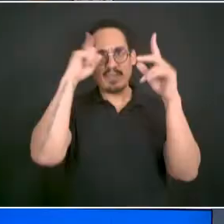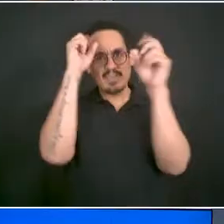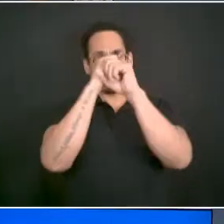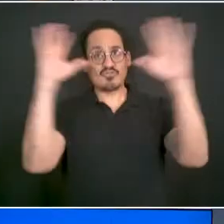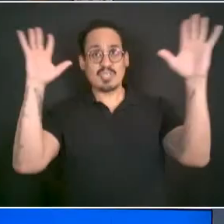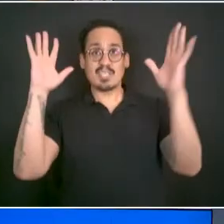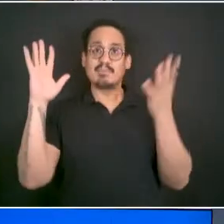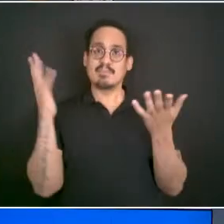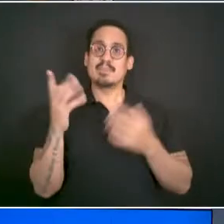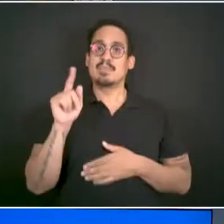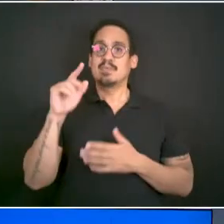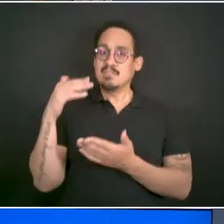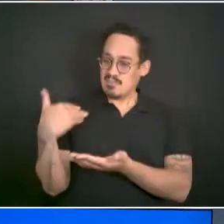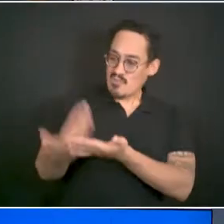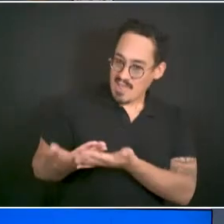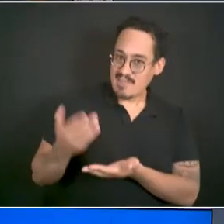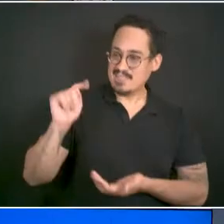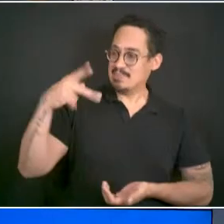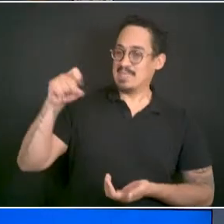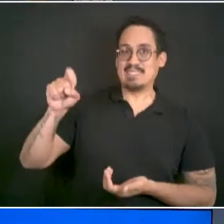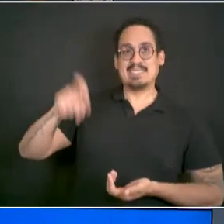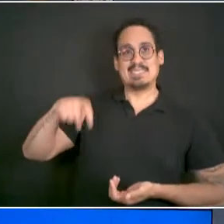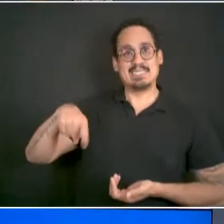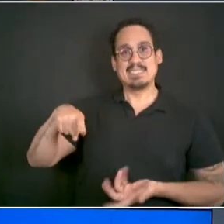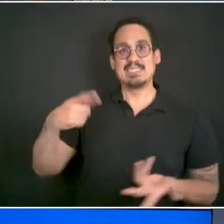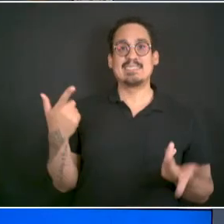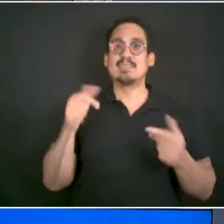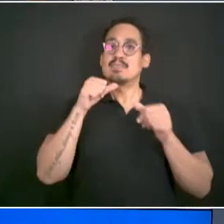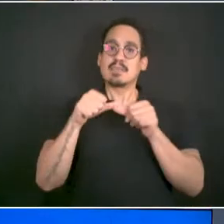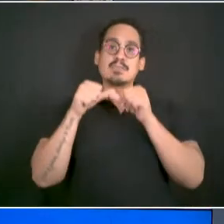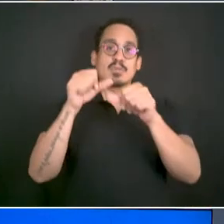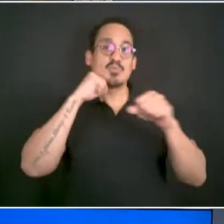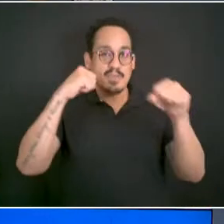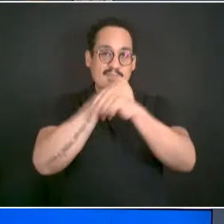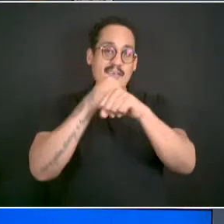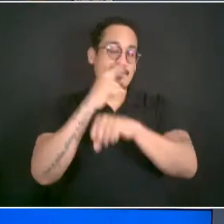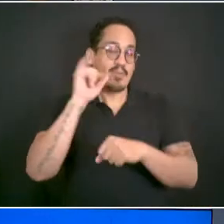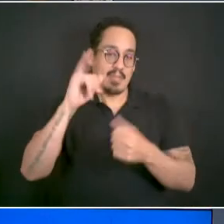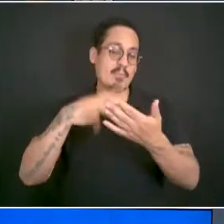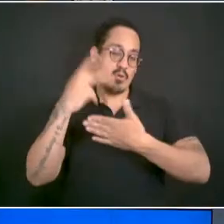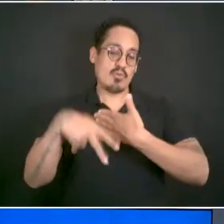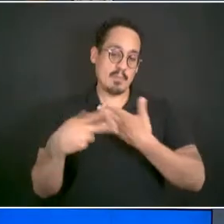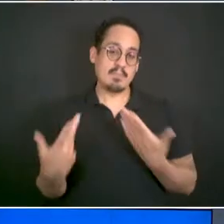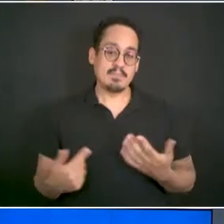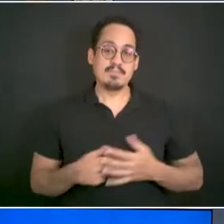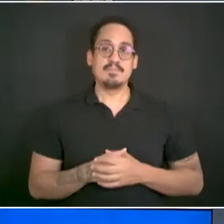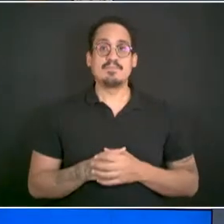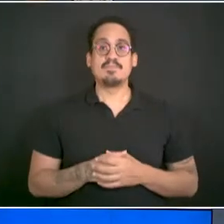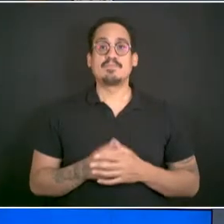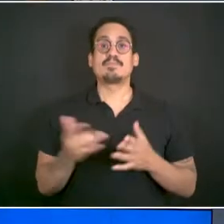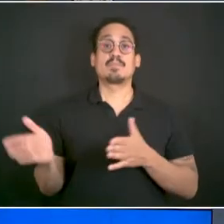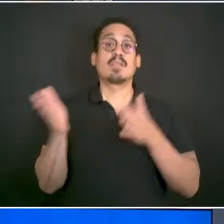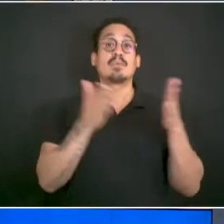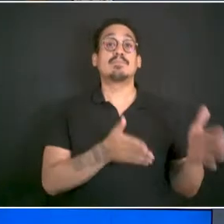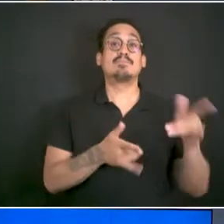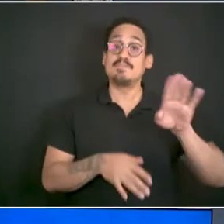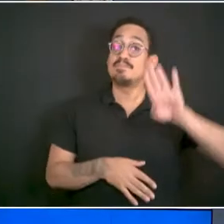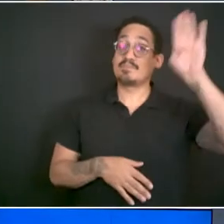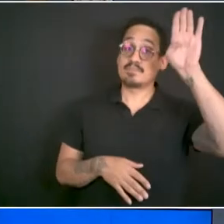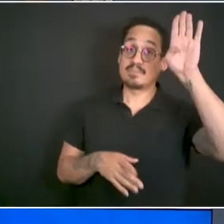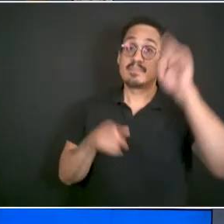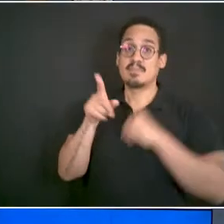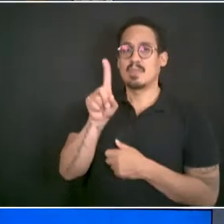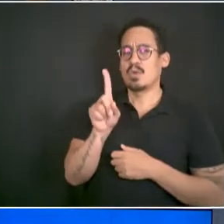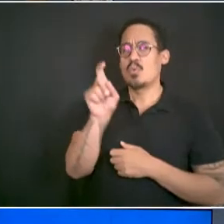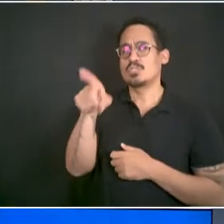Thank you. Hi, Mr. Mayor. How are you? I'm all right. Good. 2 questions. First, the Congressional Budget Office estimates that the budget